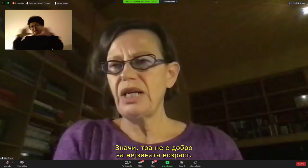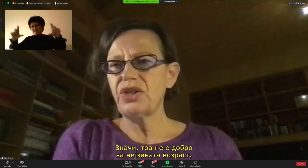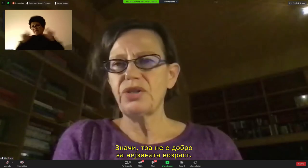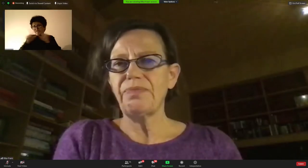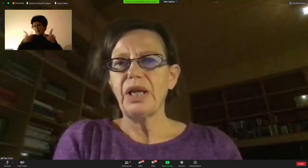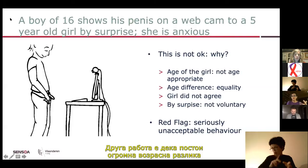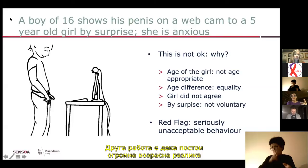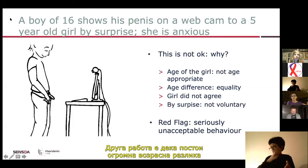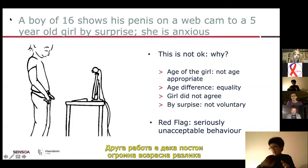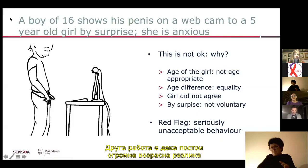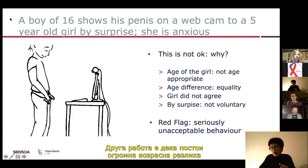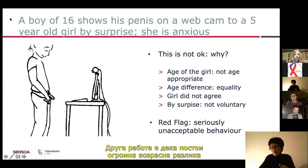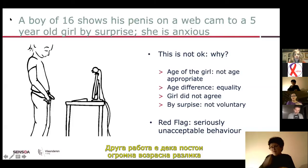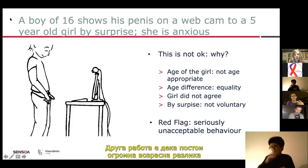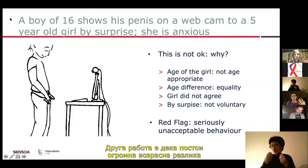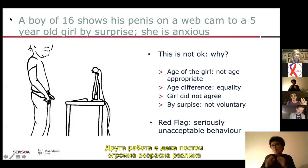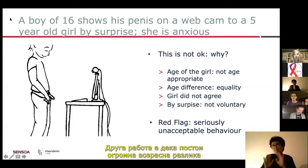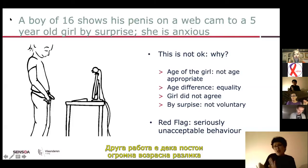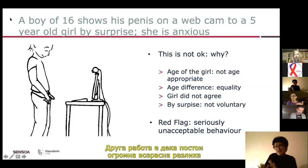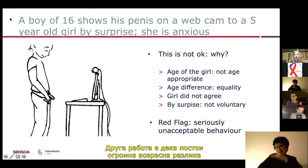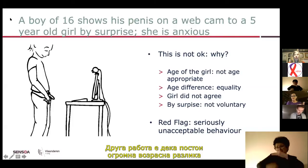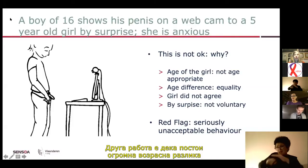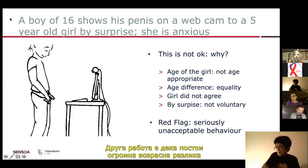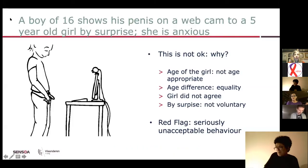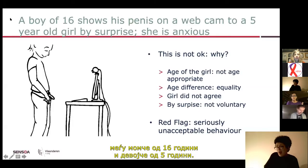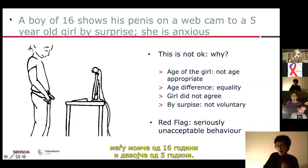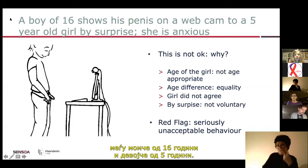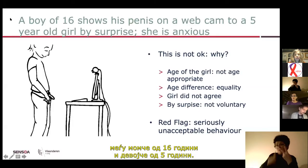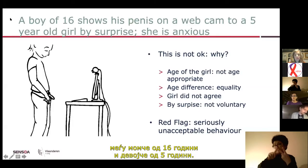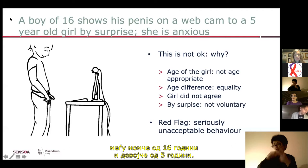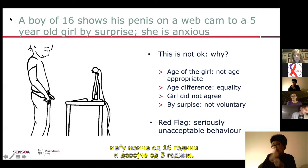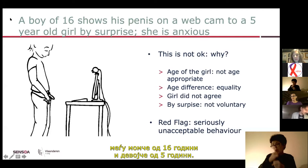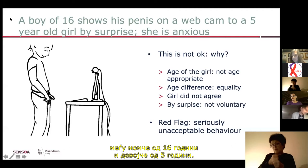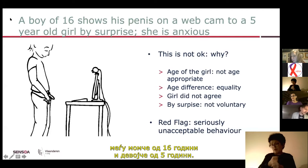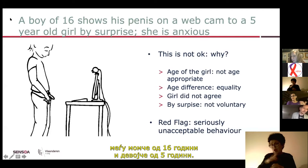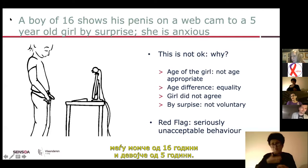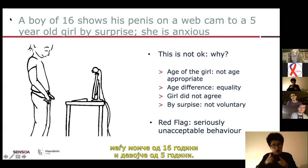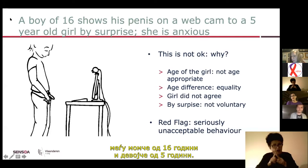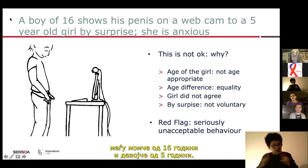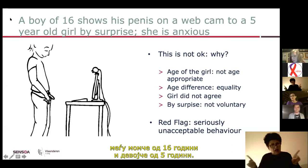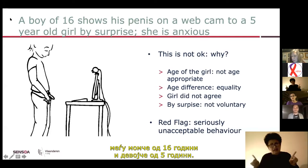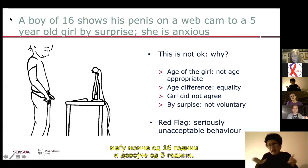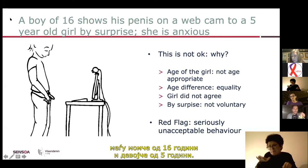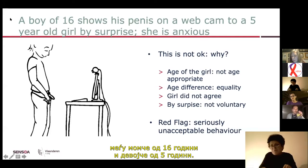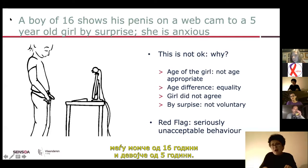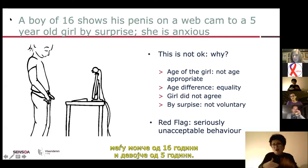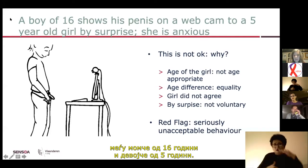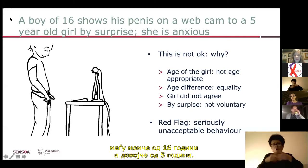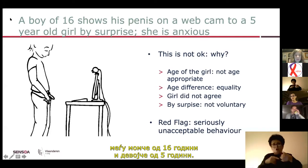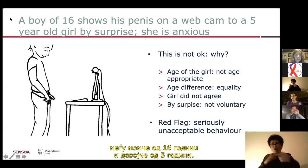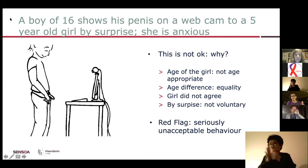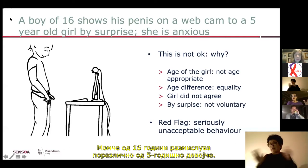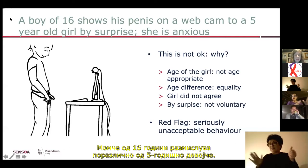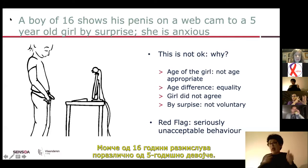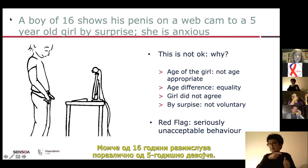her age. The second is that there is a big age difference between this boy of 16 and a girl of 5.